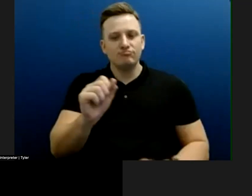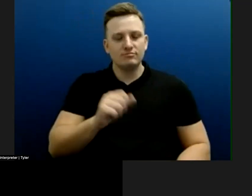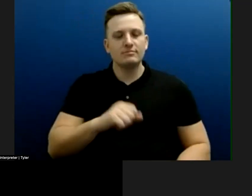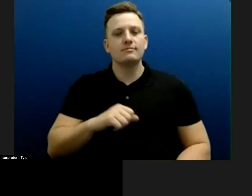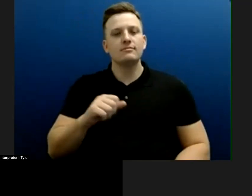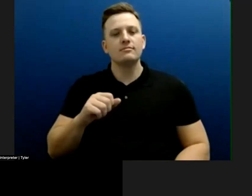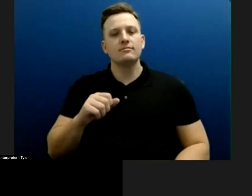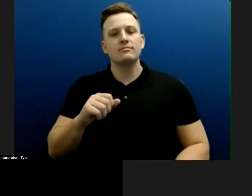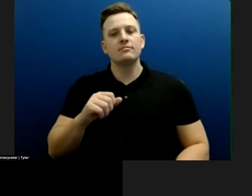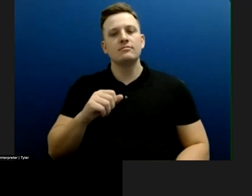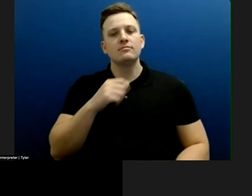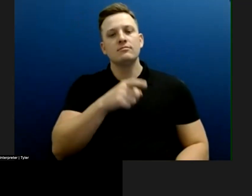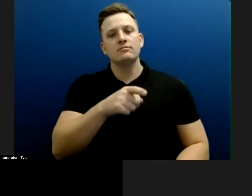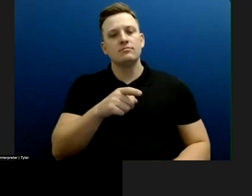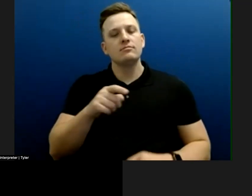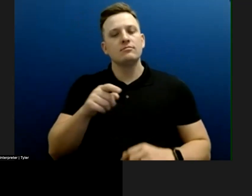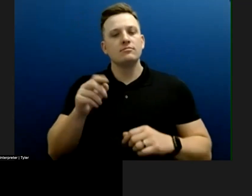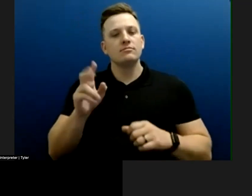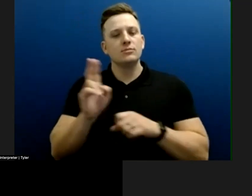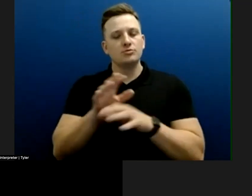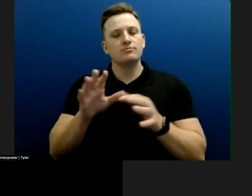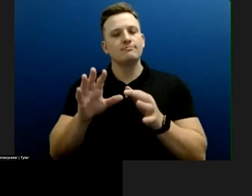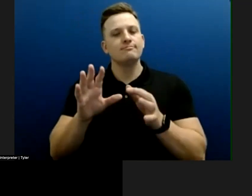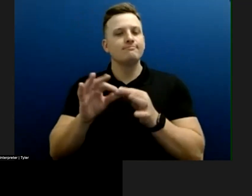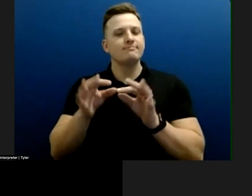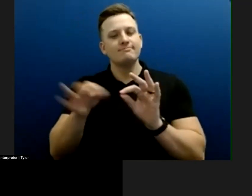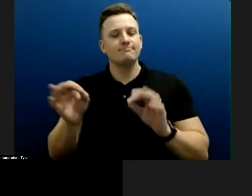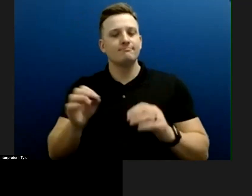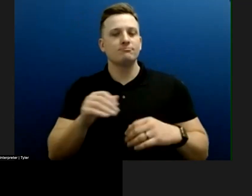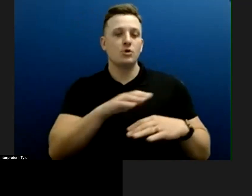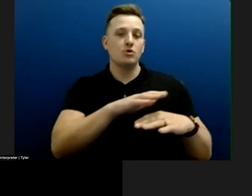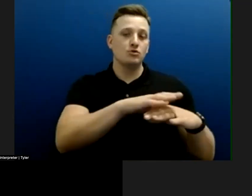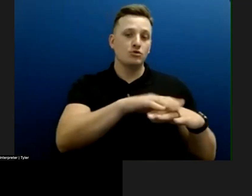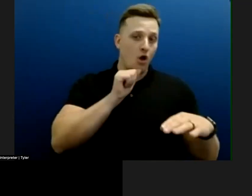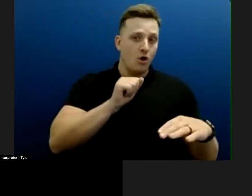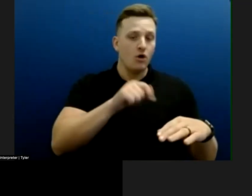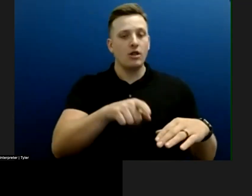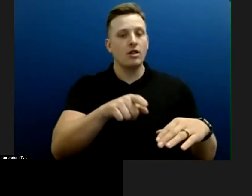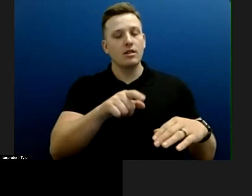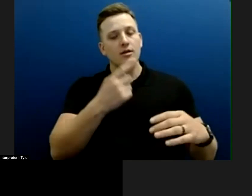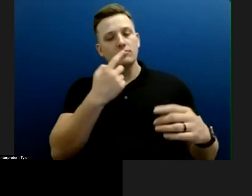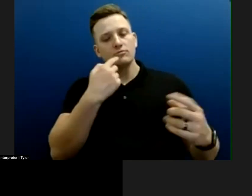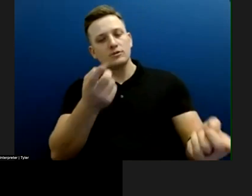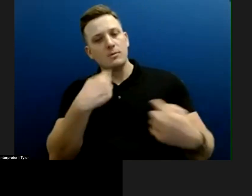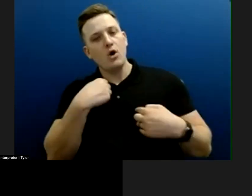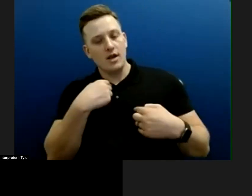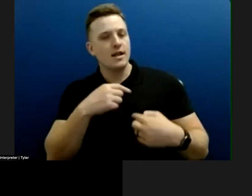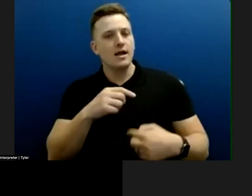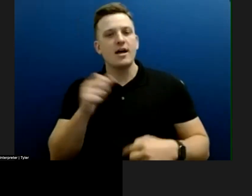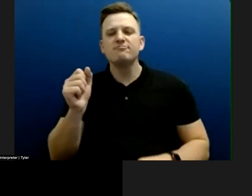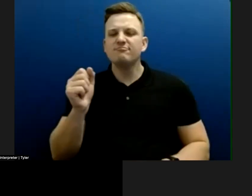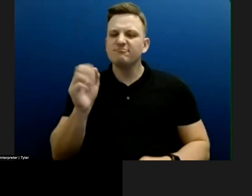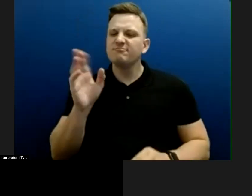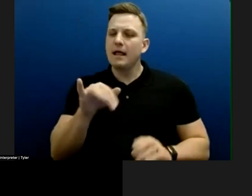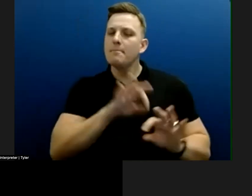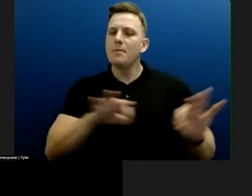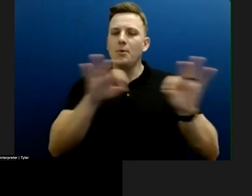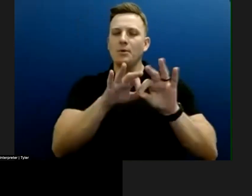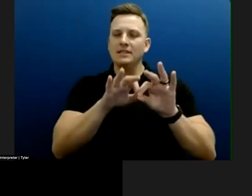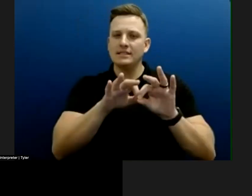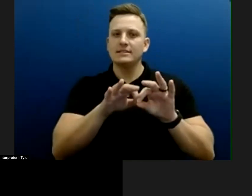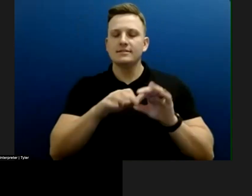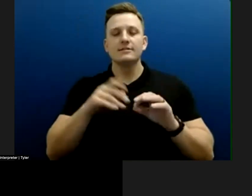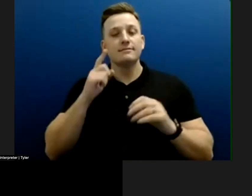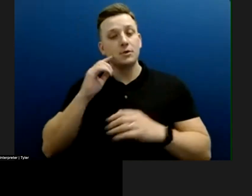use of the phrase there, call and response. That's again, that's a really key